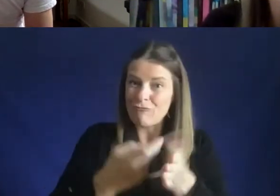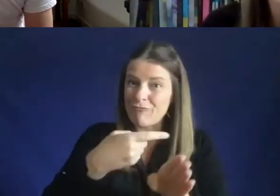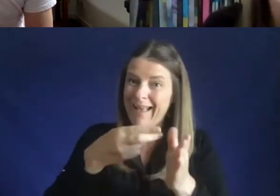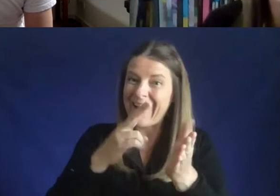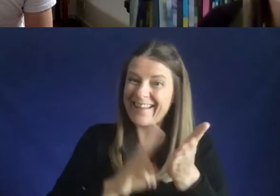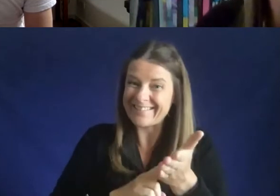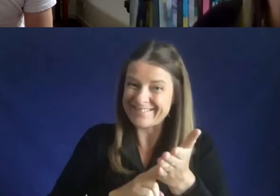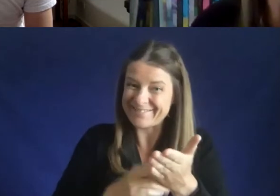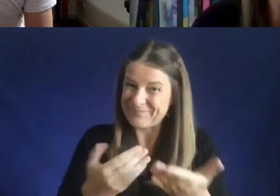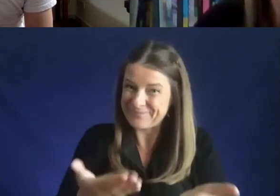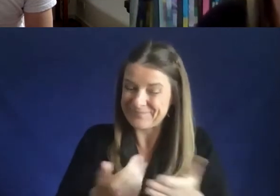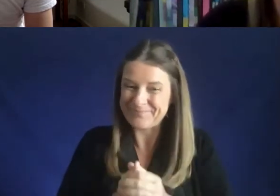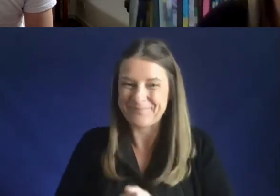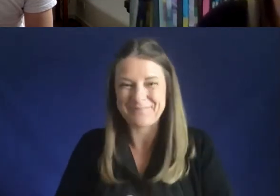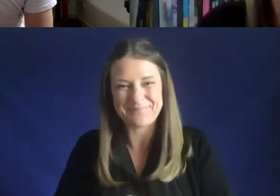Ryan.